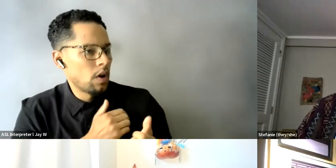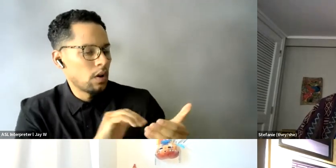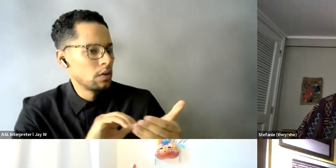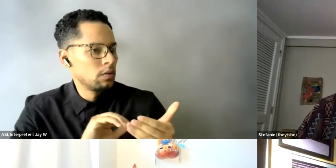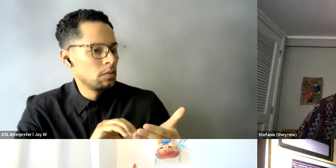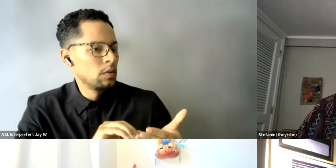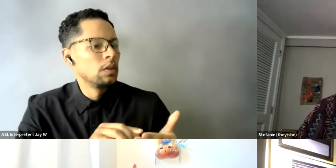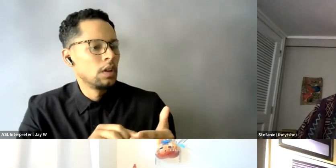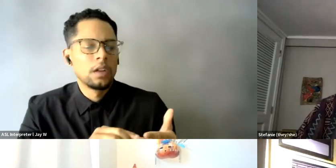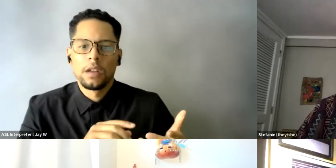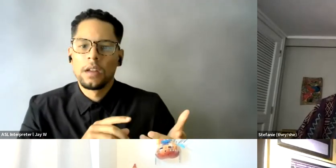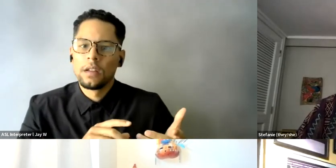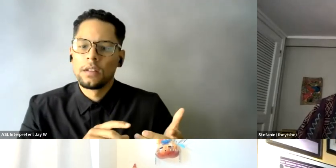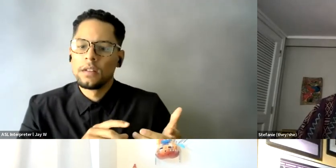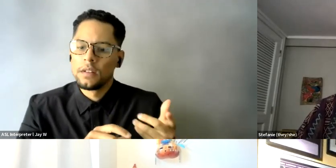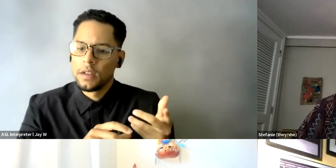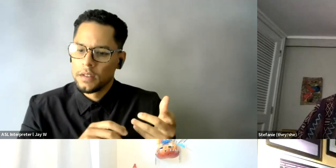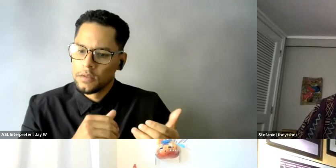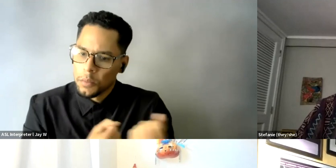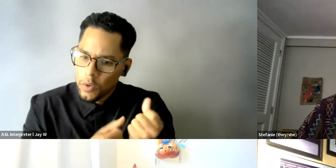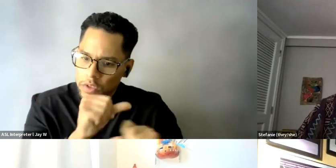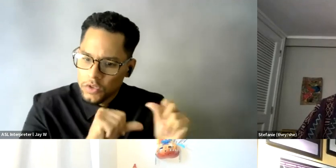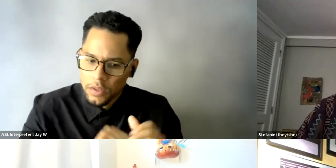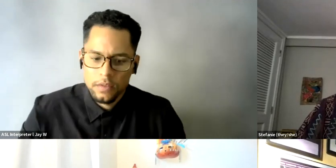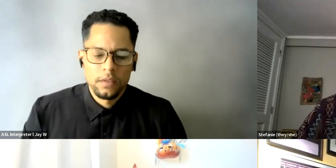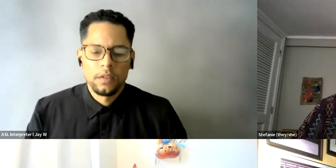there. I think that's so important.